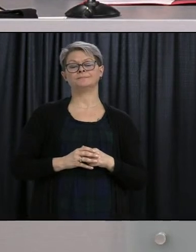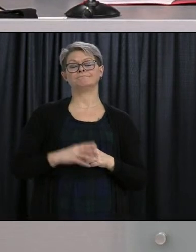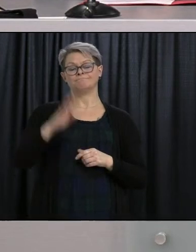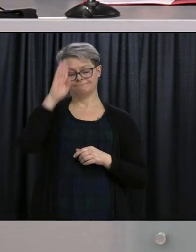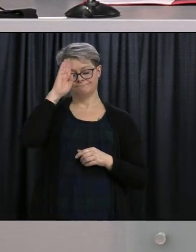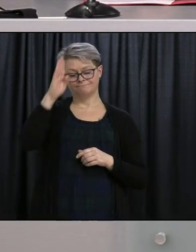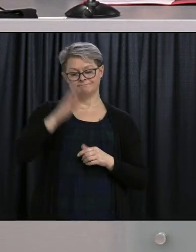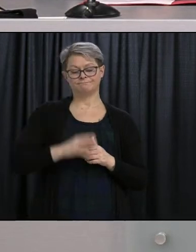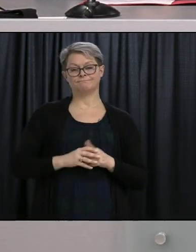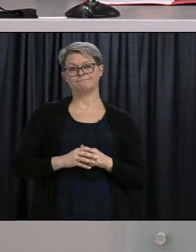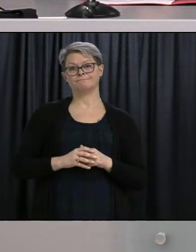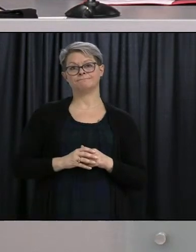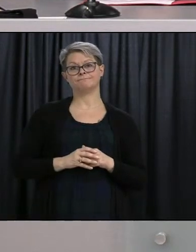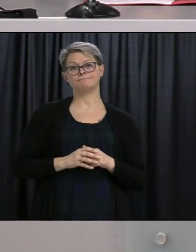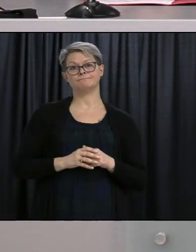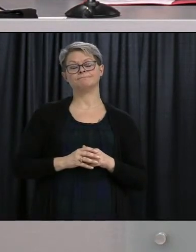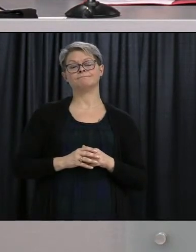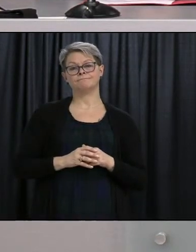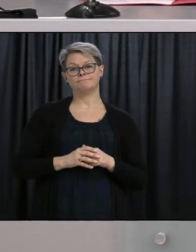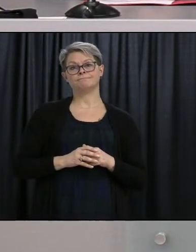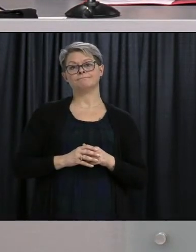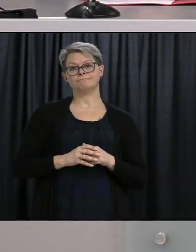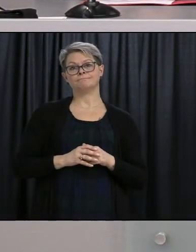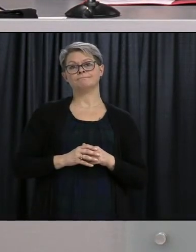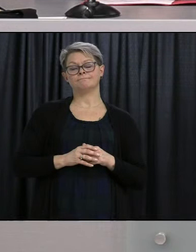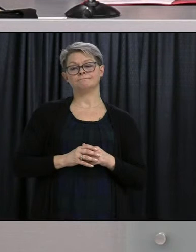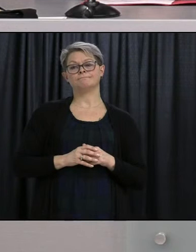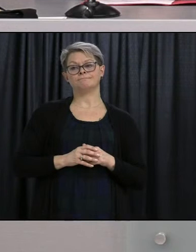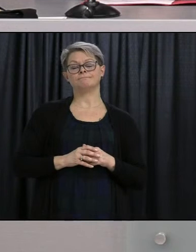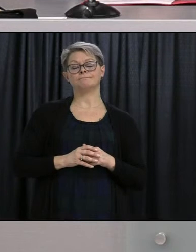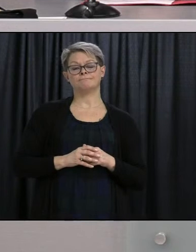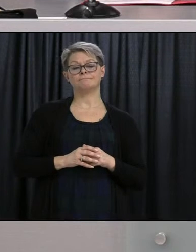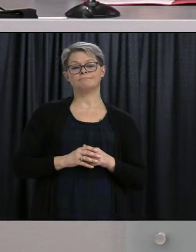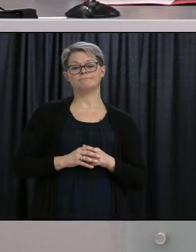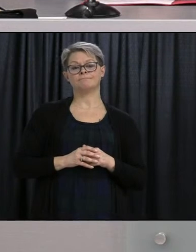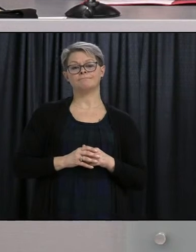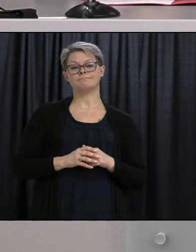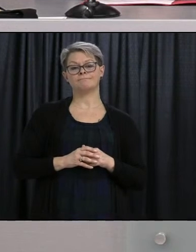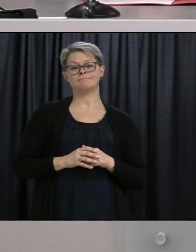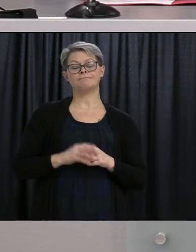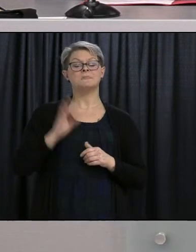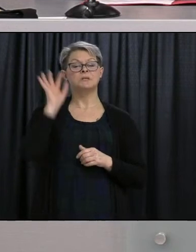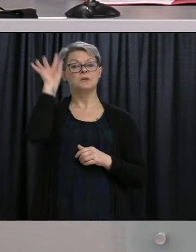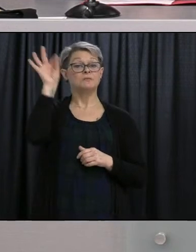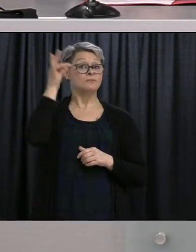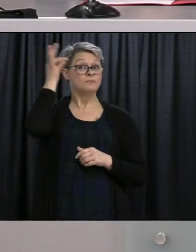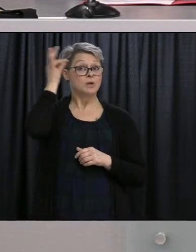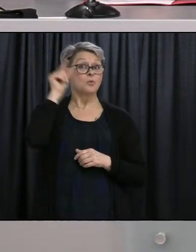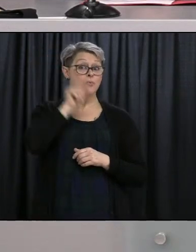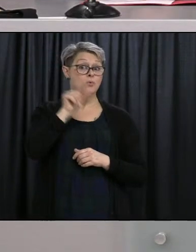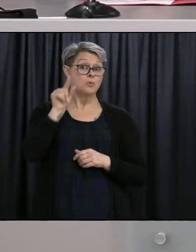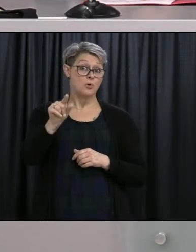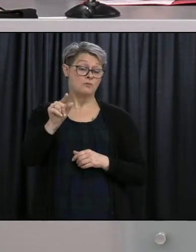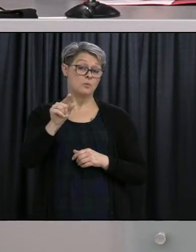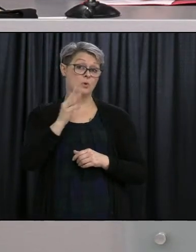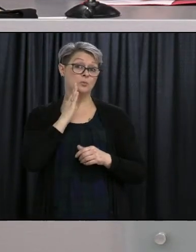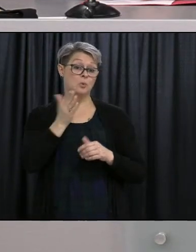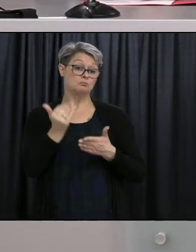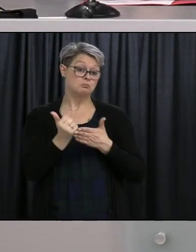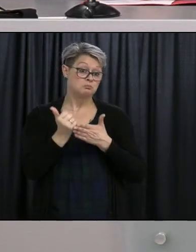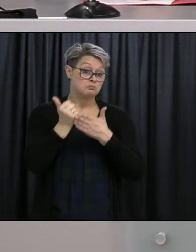Hi. Hearing that the federal government may be providing some help in terms